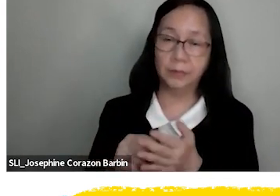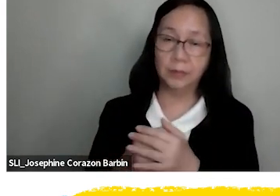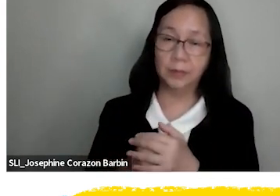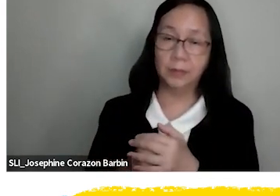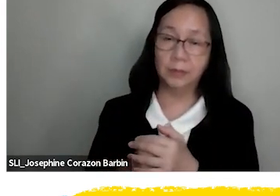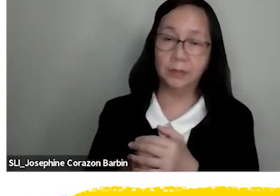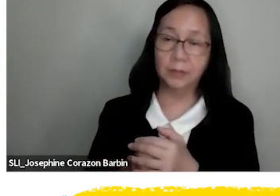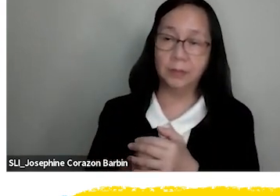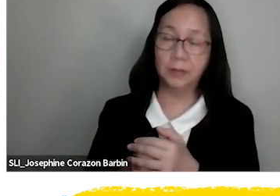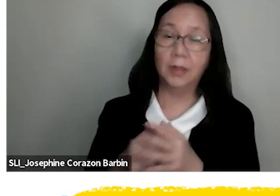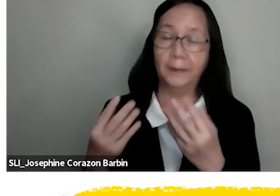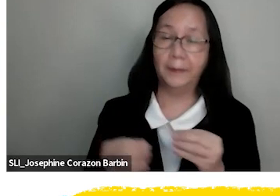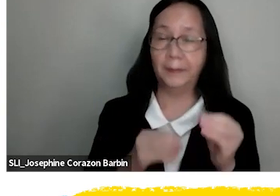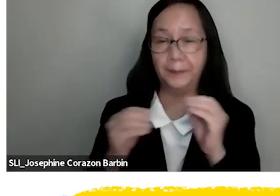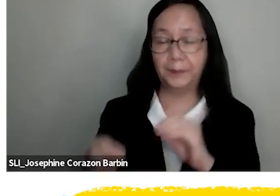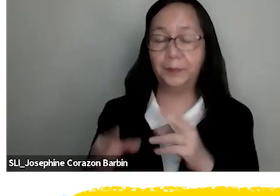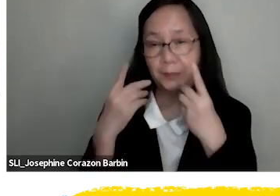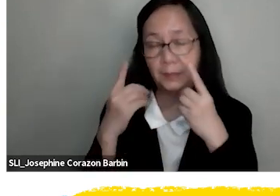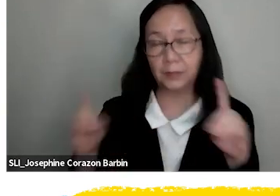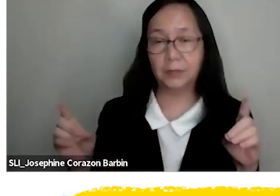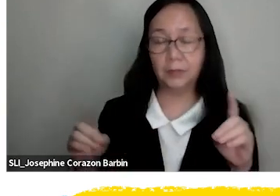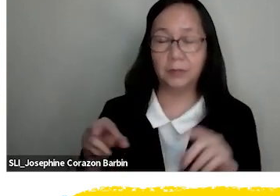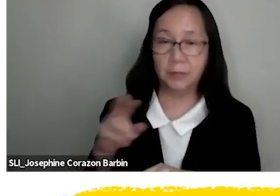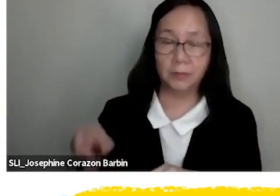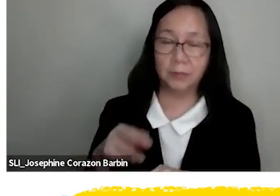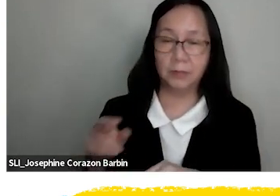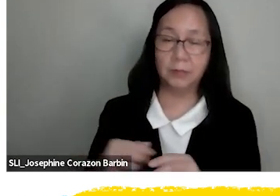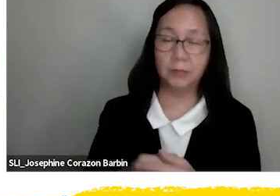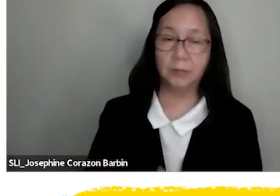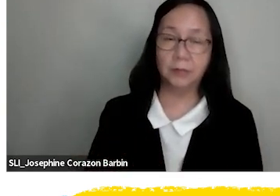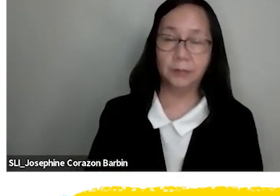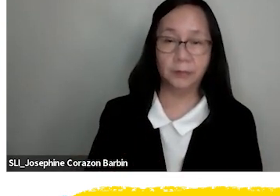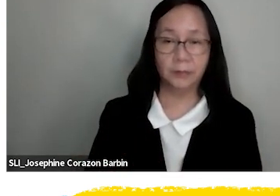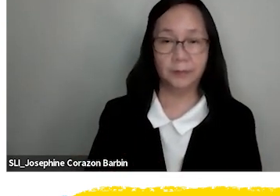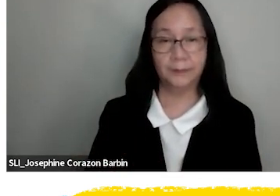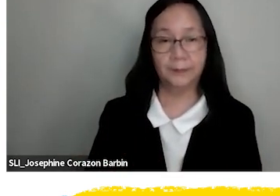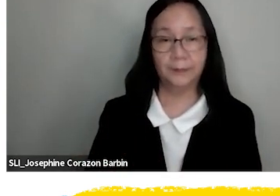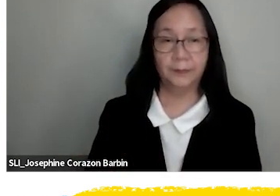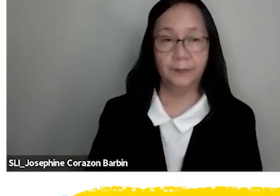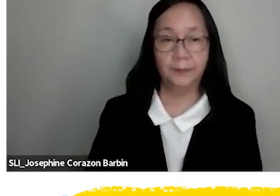the declaration and the regional plan of action. Next slide, please.